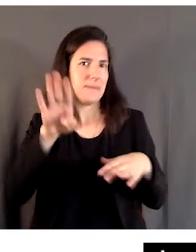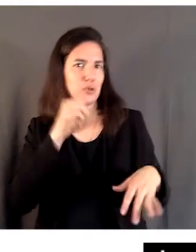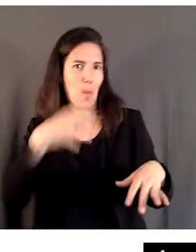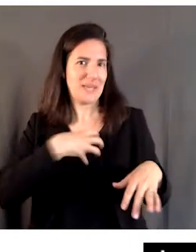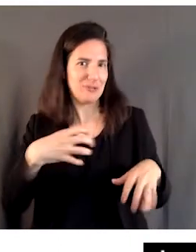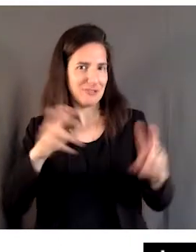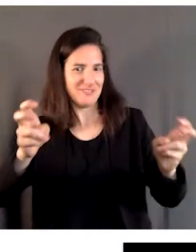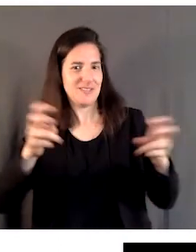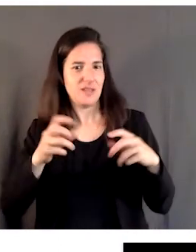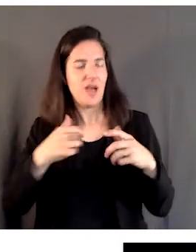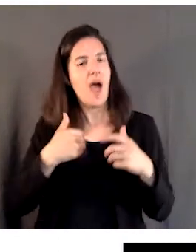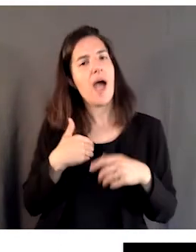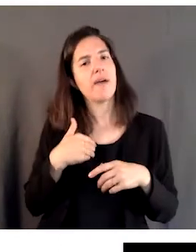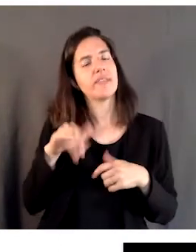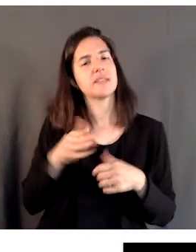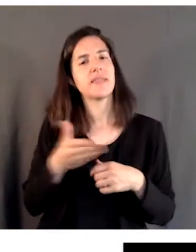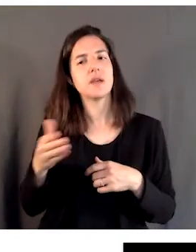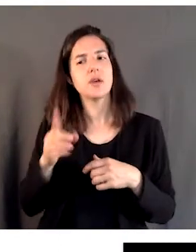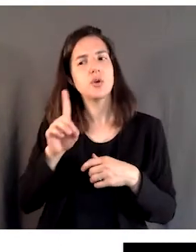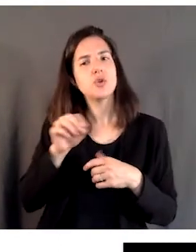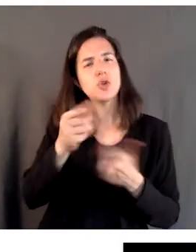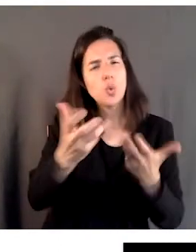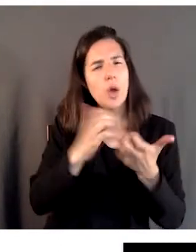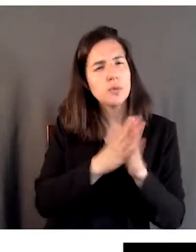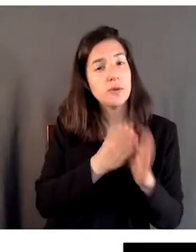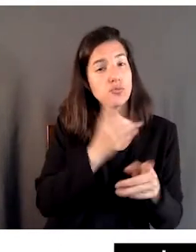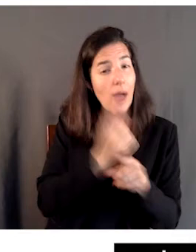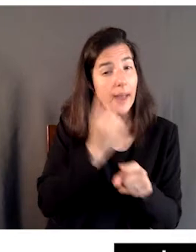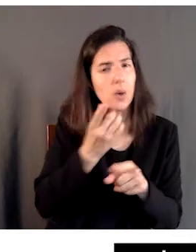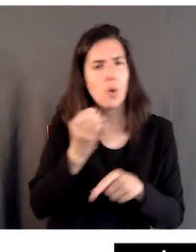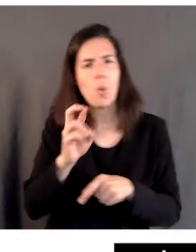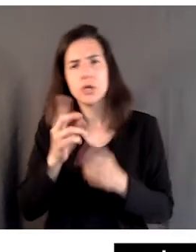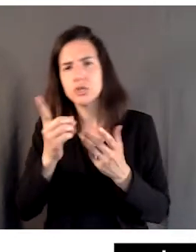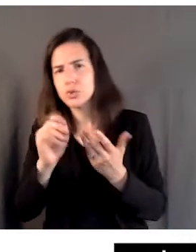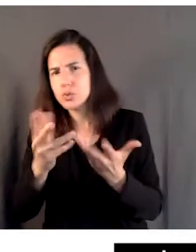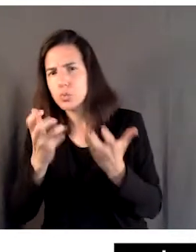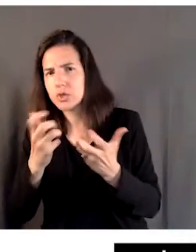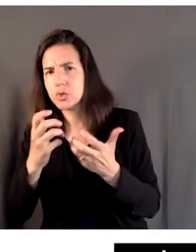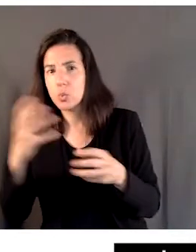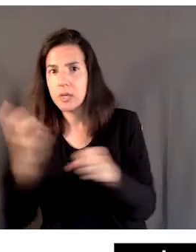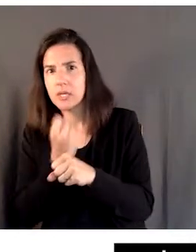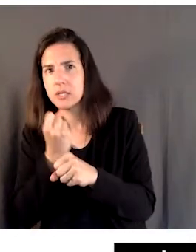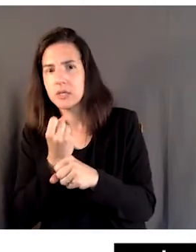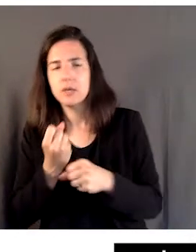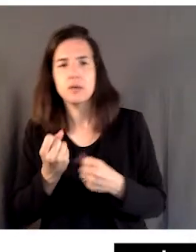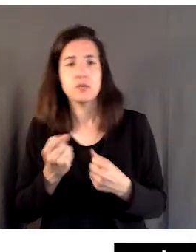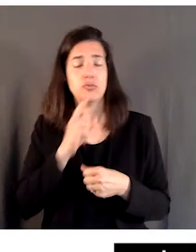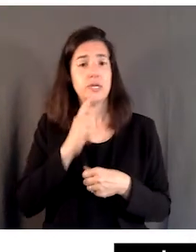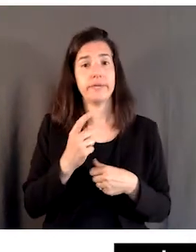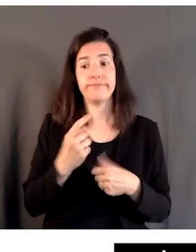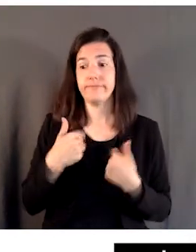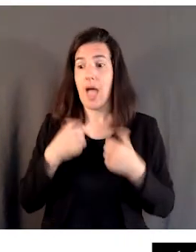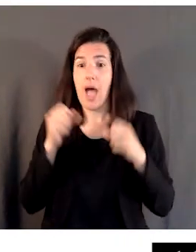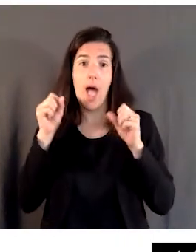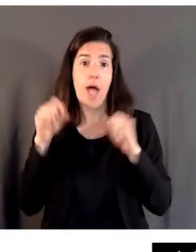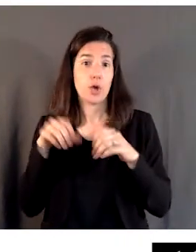about, do you want to be right or do you want to win? And so we could go into any room and